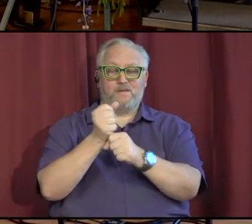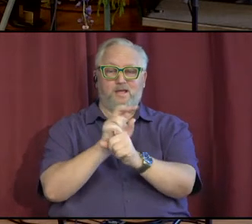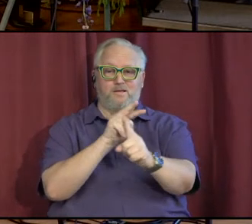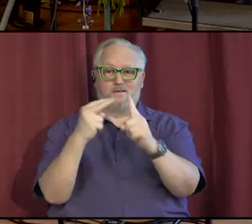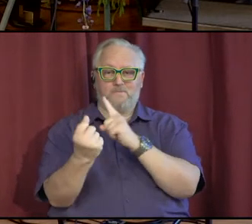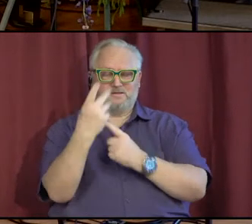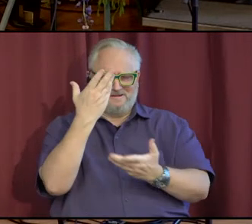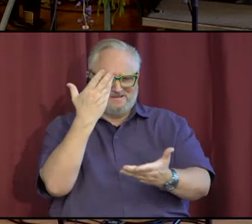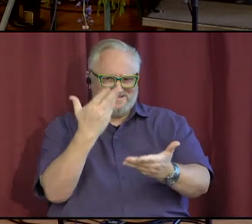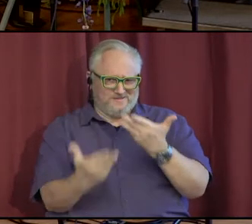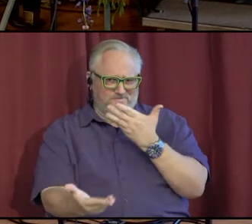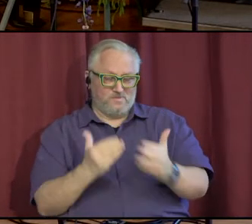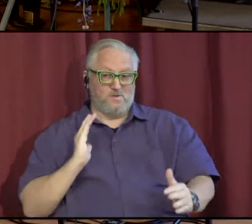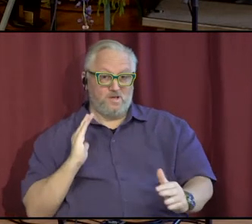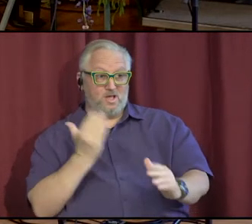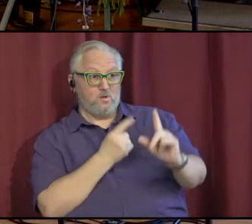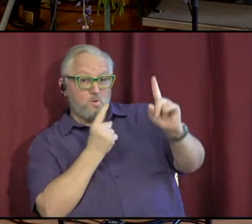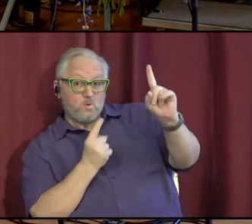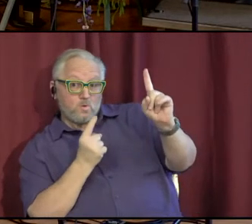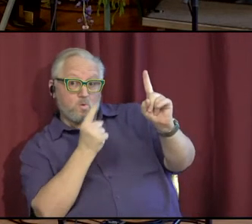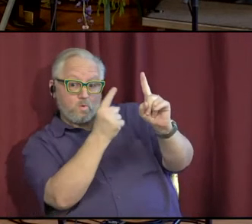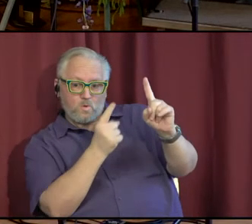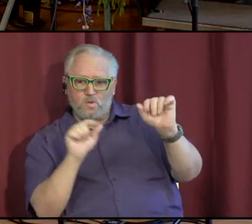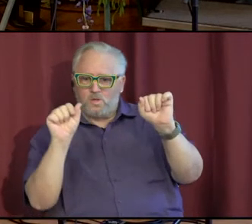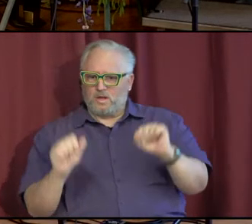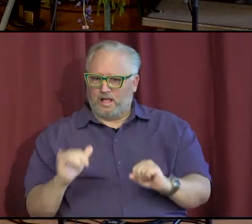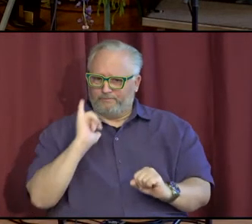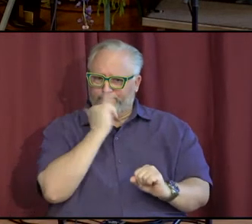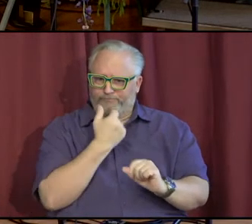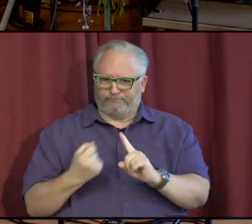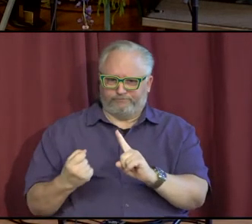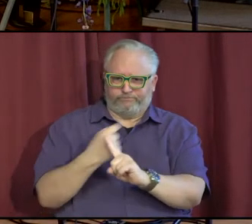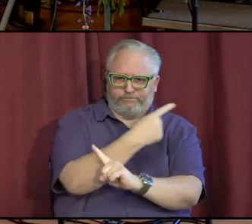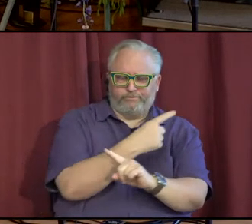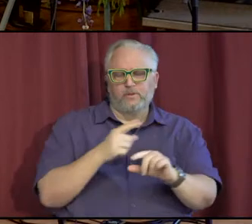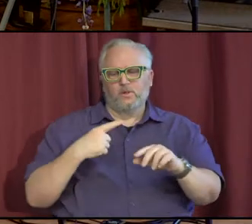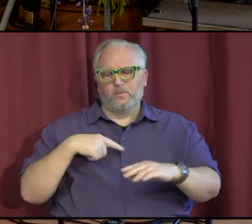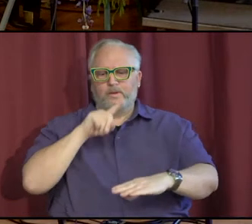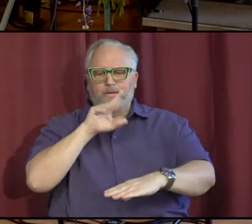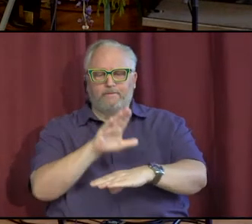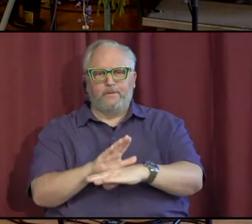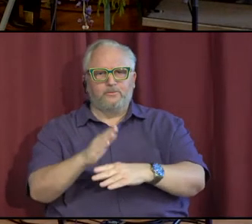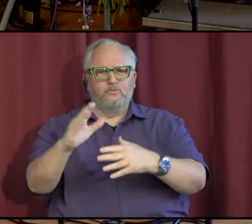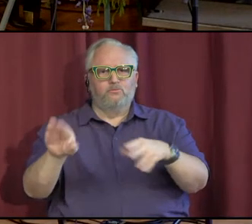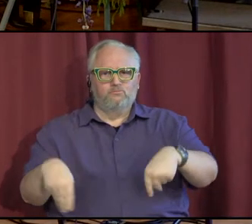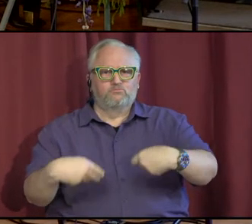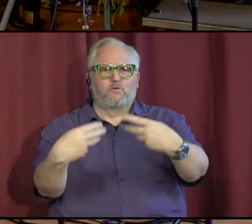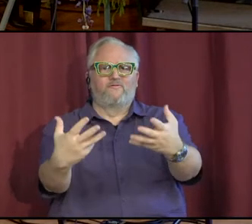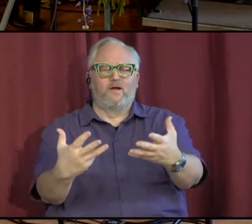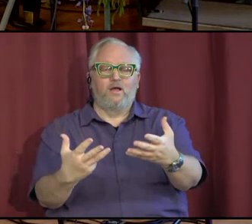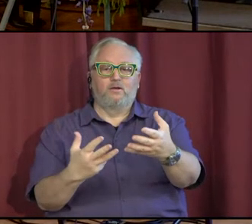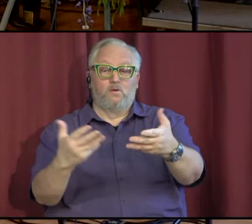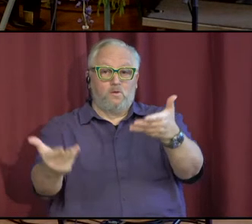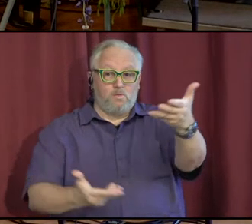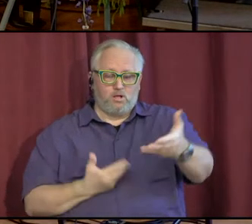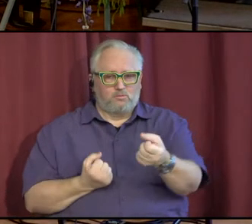though we can fall short, we are committed to practicing an affirming welcome to